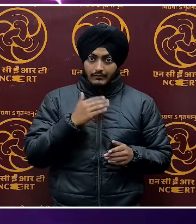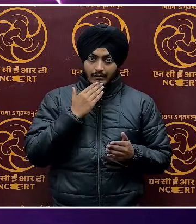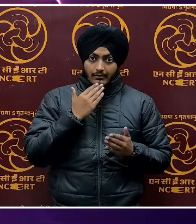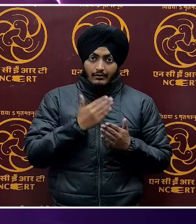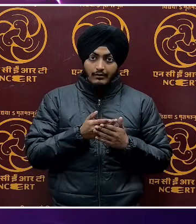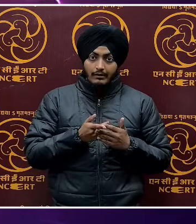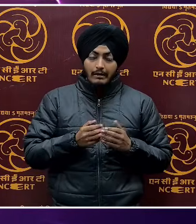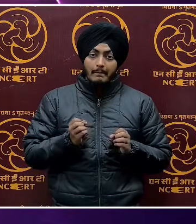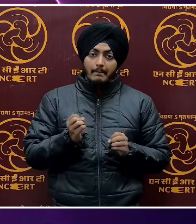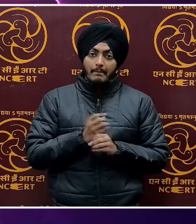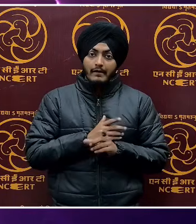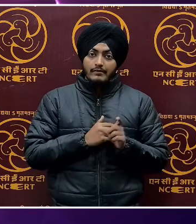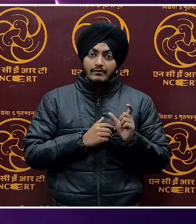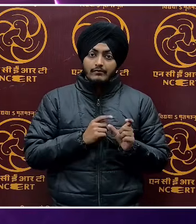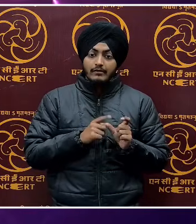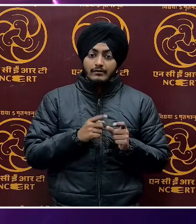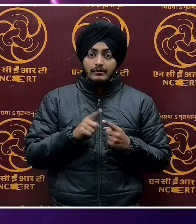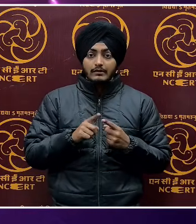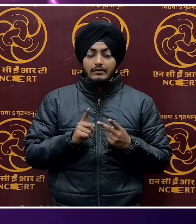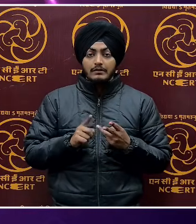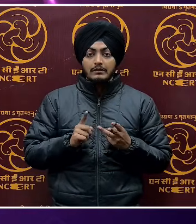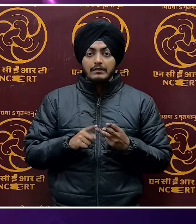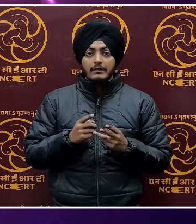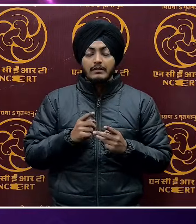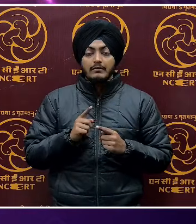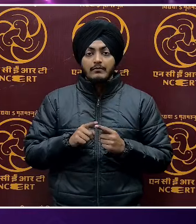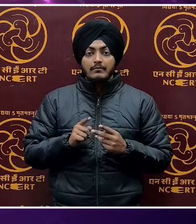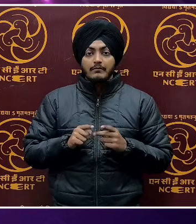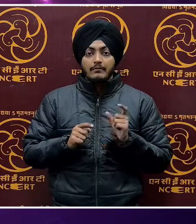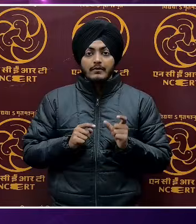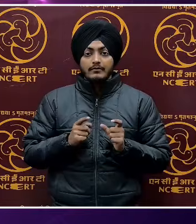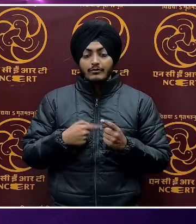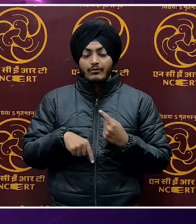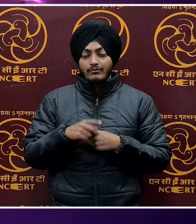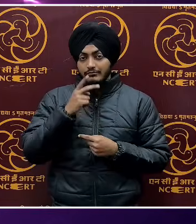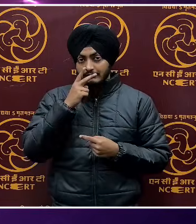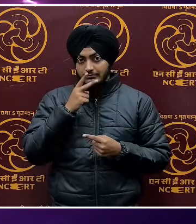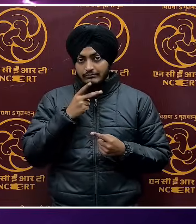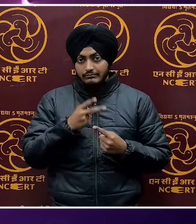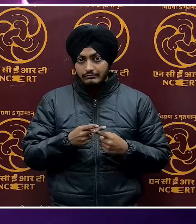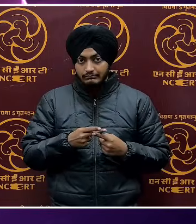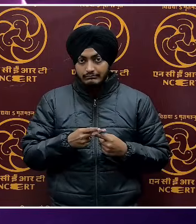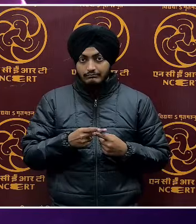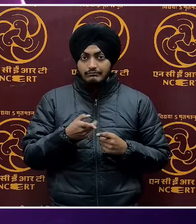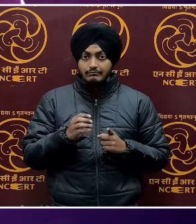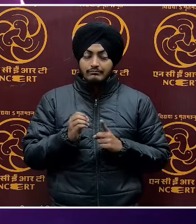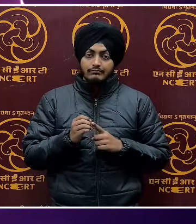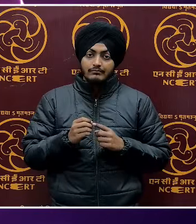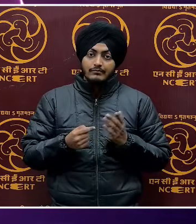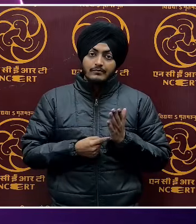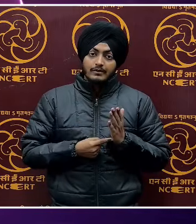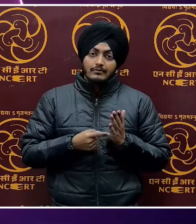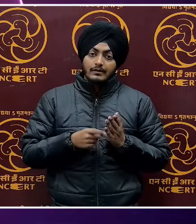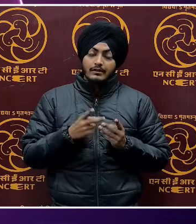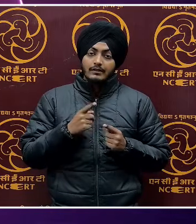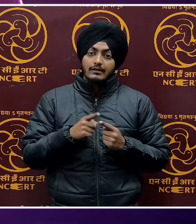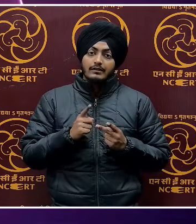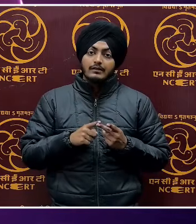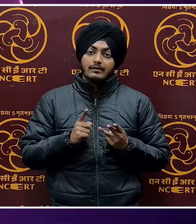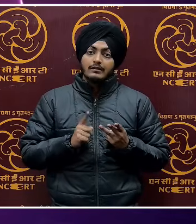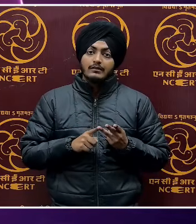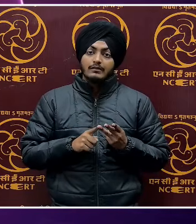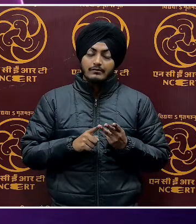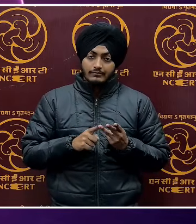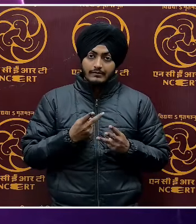words, ma'am. Oh, really? There are 3 magic words. Okay. Okay, as you can see on this slide, there are 3 types of magical